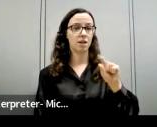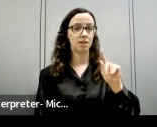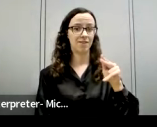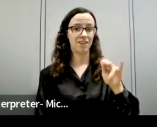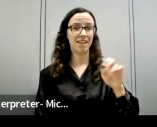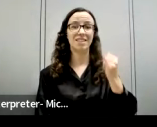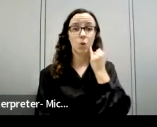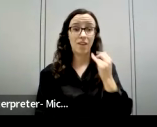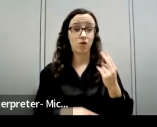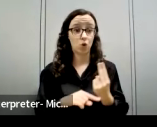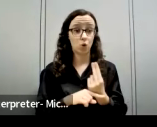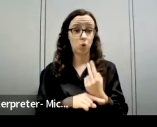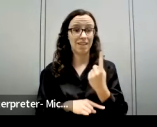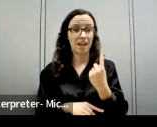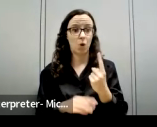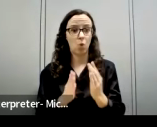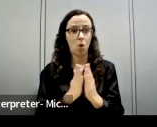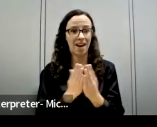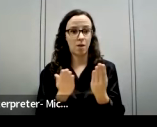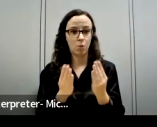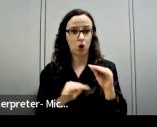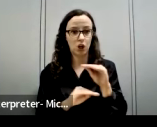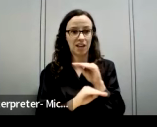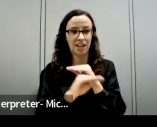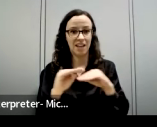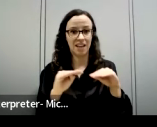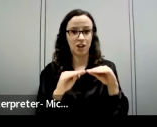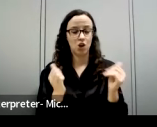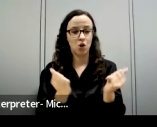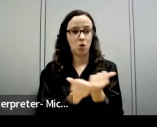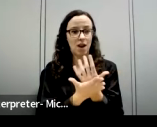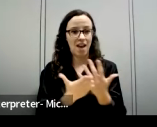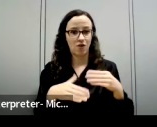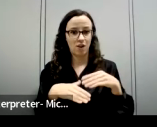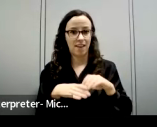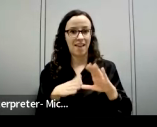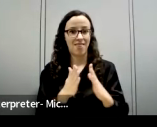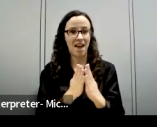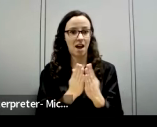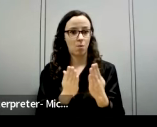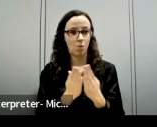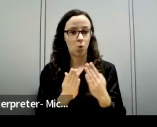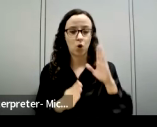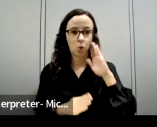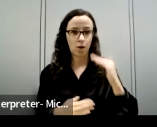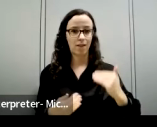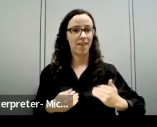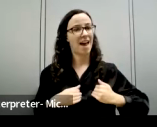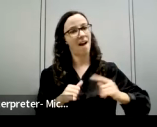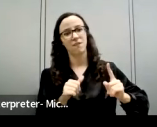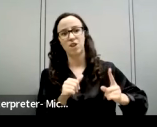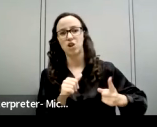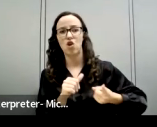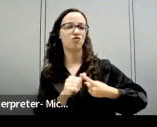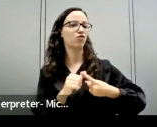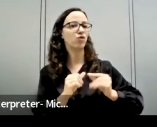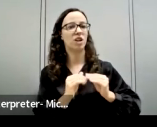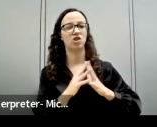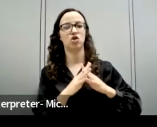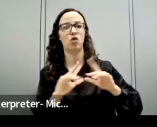one textbook and rearranging it, then everything in that textbook is going to have probably just the license, the original license,